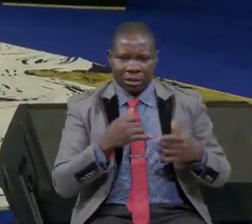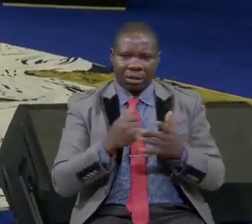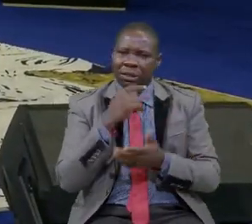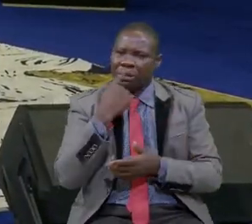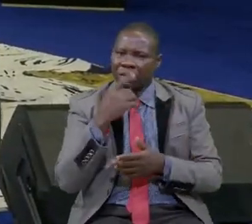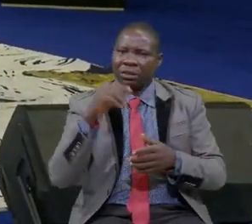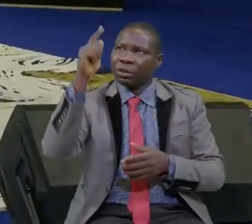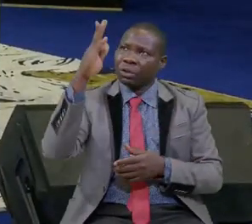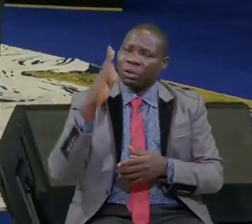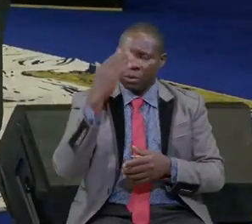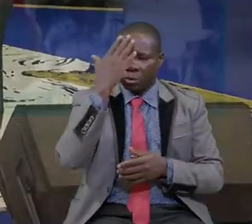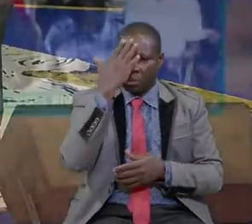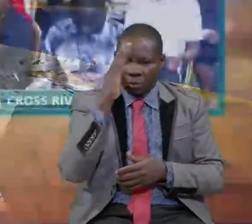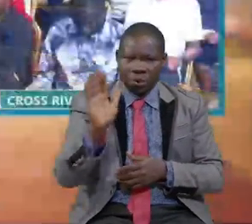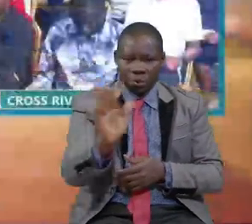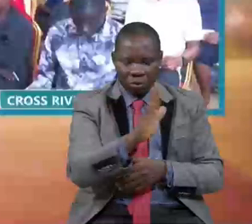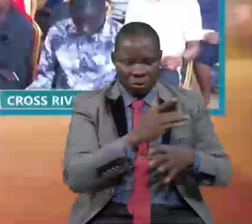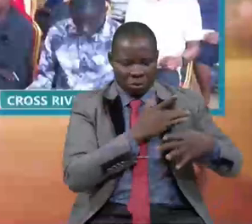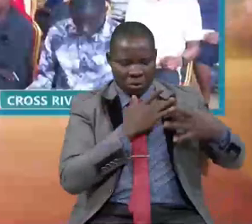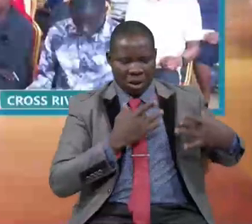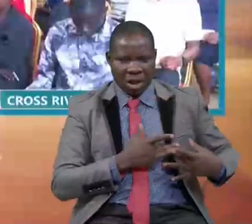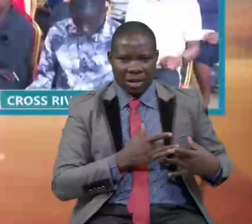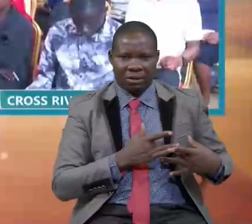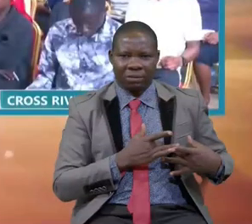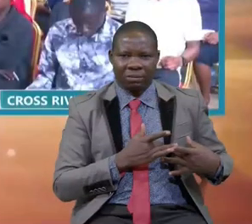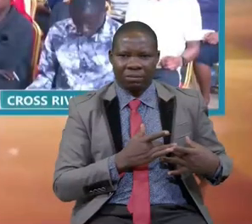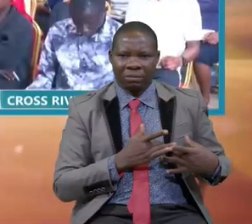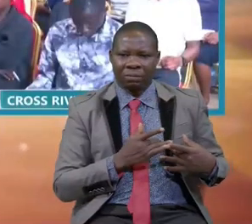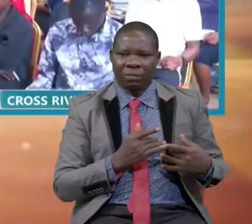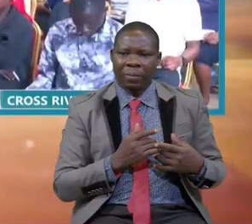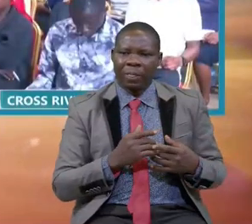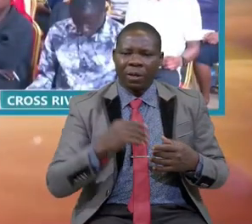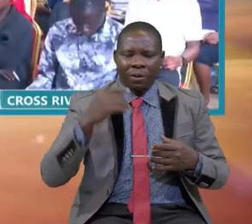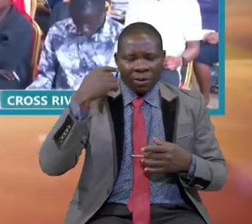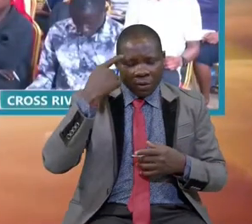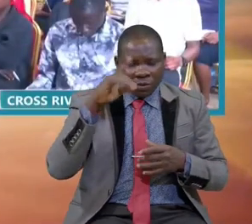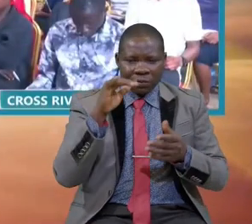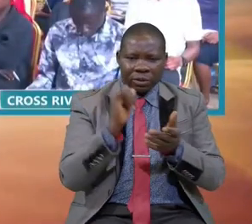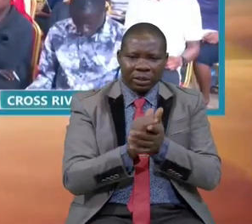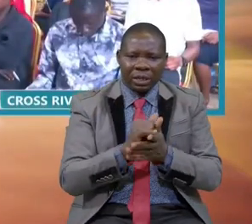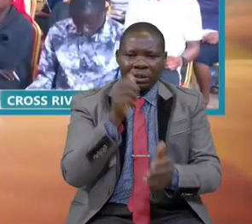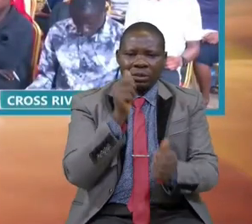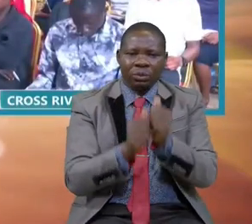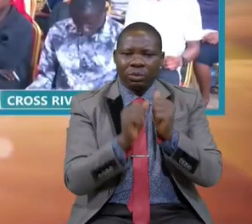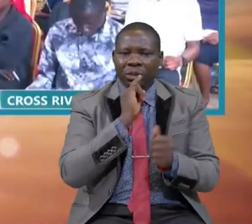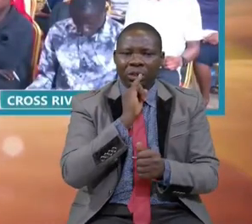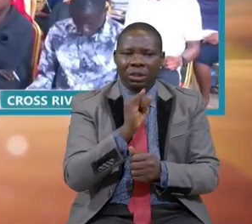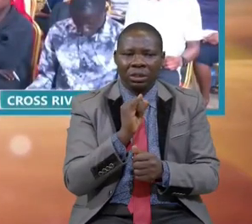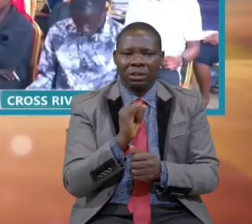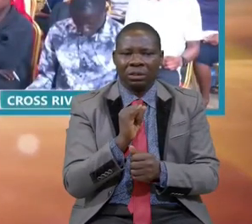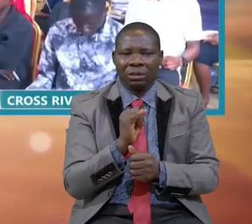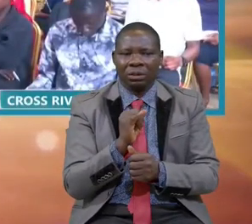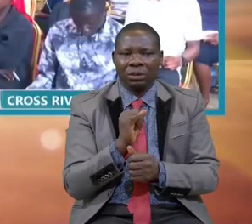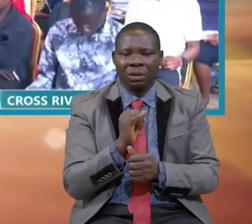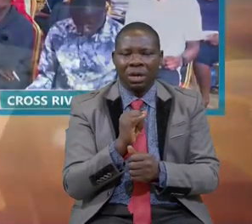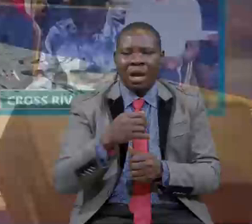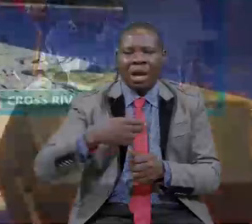knoweth your heart. Look at this. For that which is